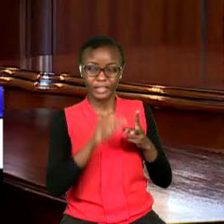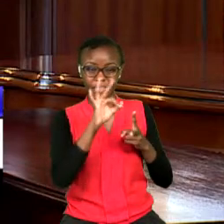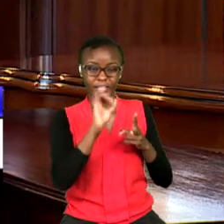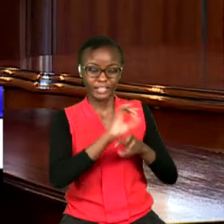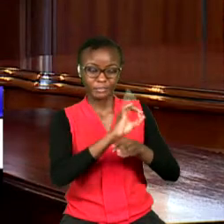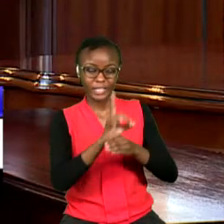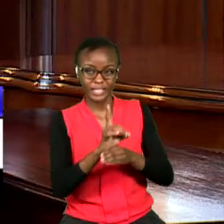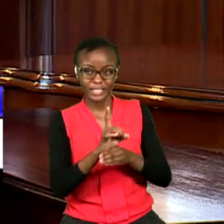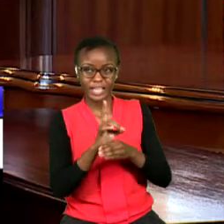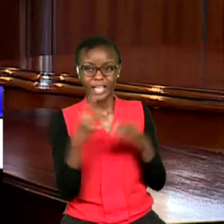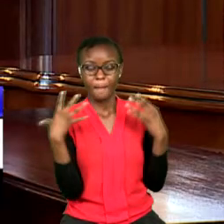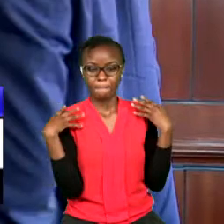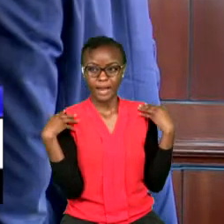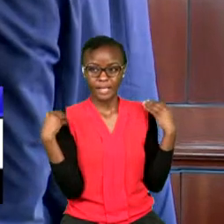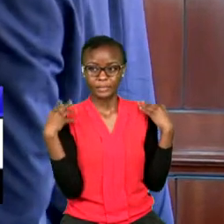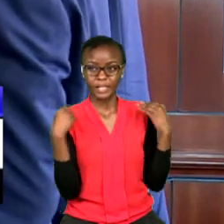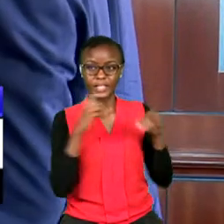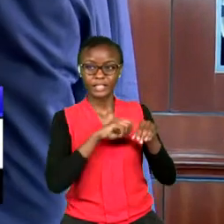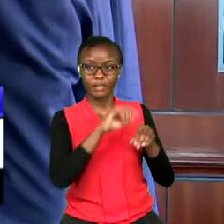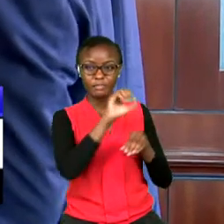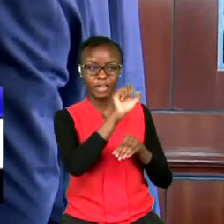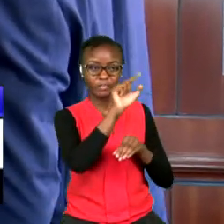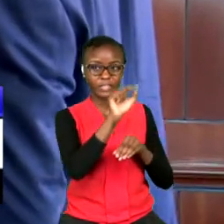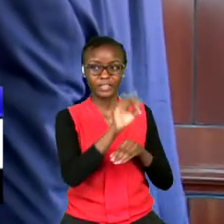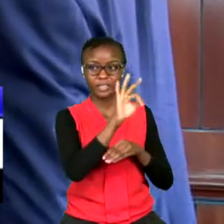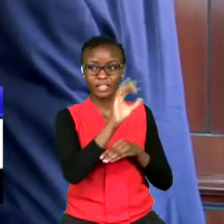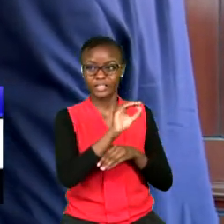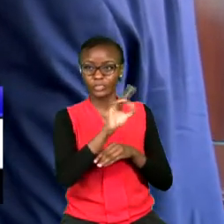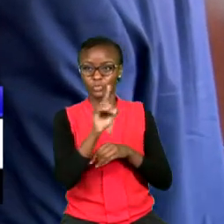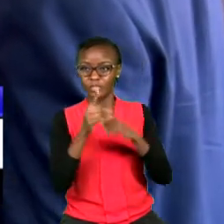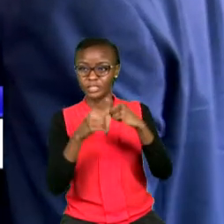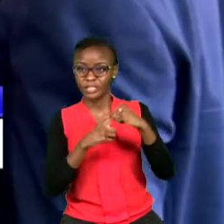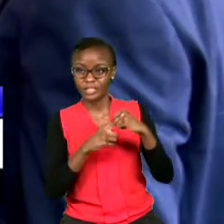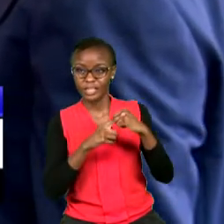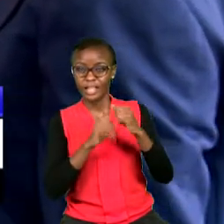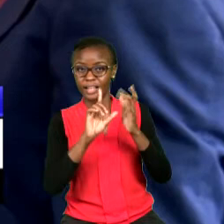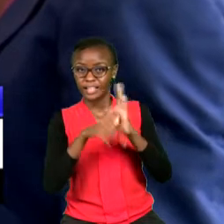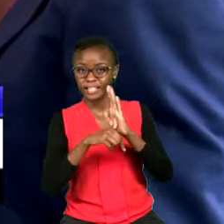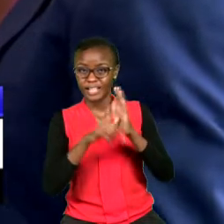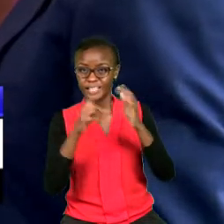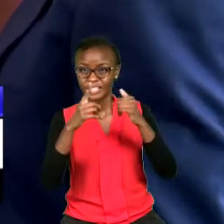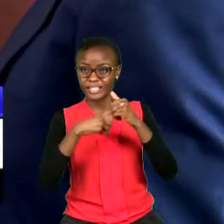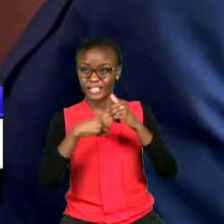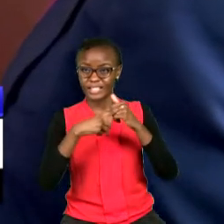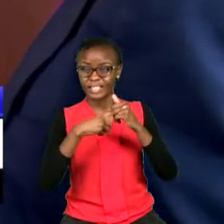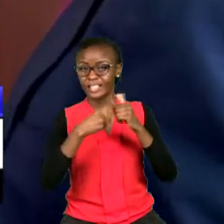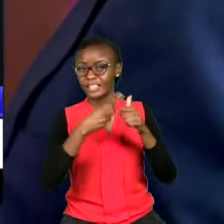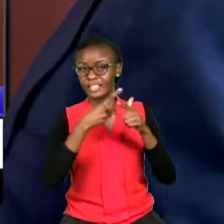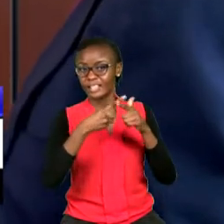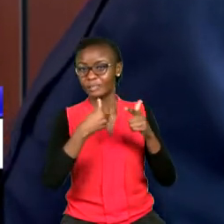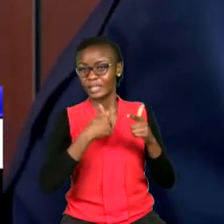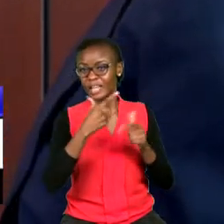That is 5:30 to 6. And 6, dash to